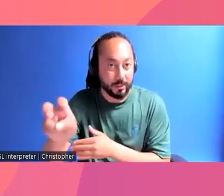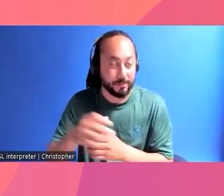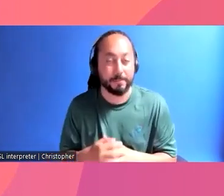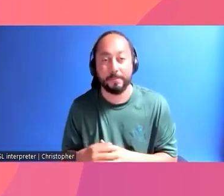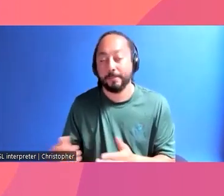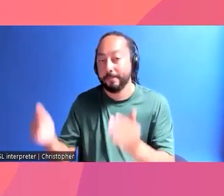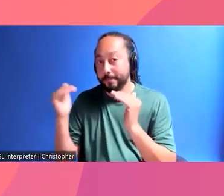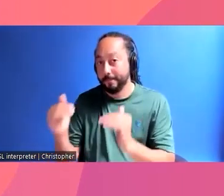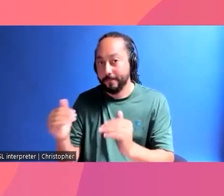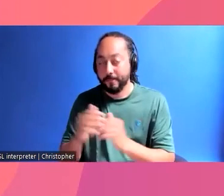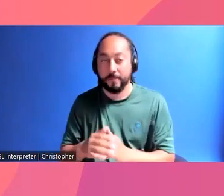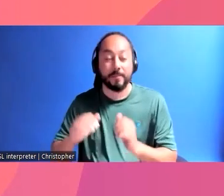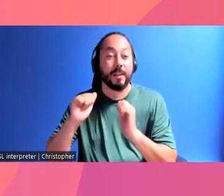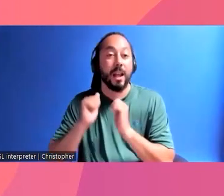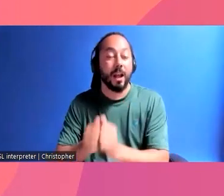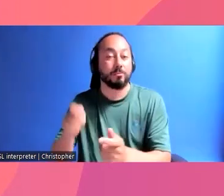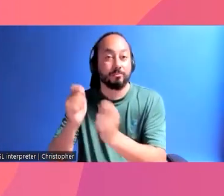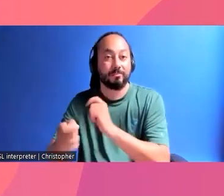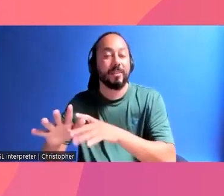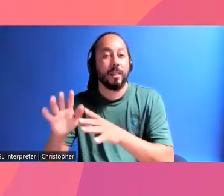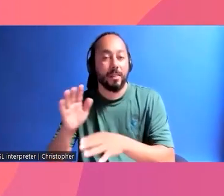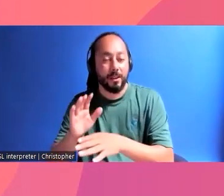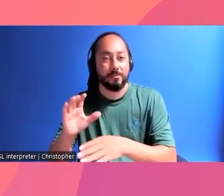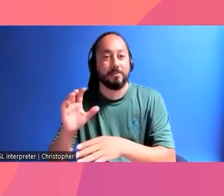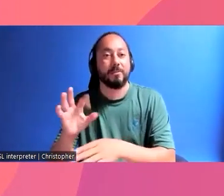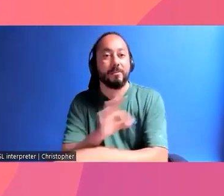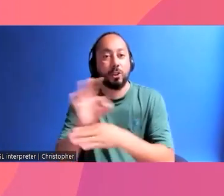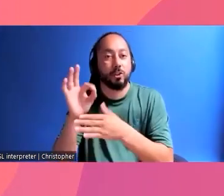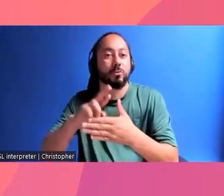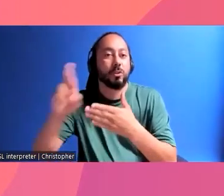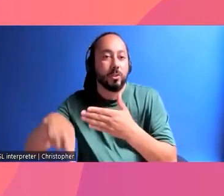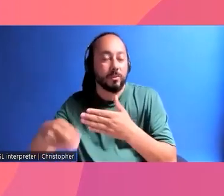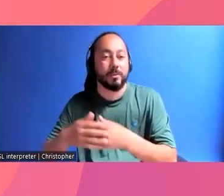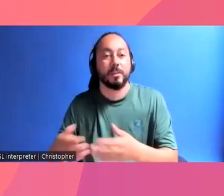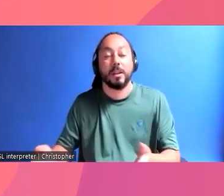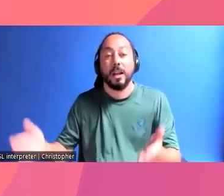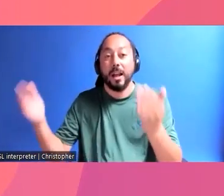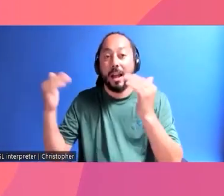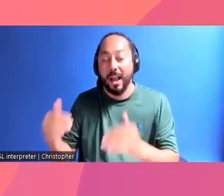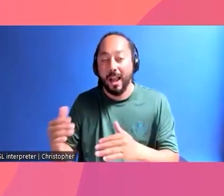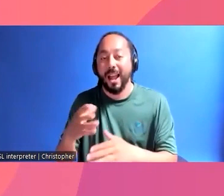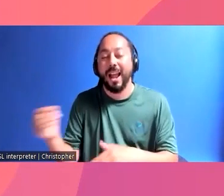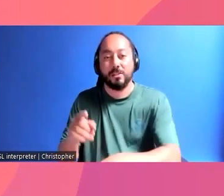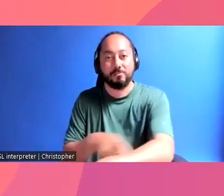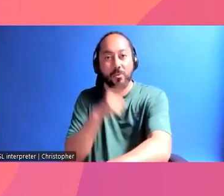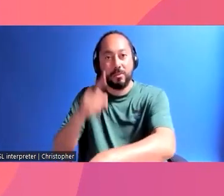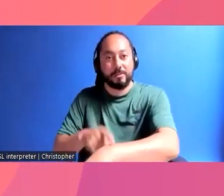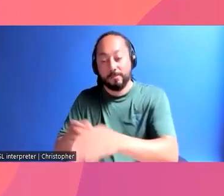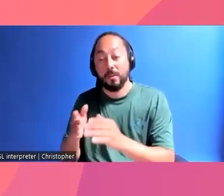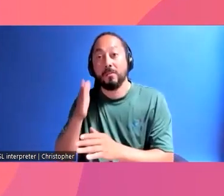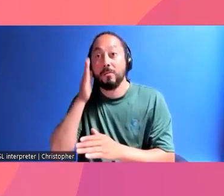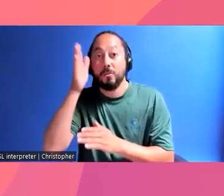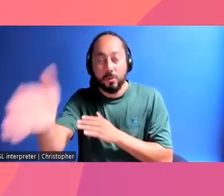how it shapes functional outcomes, as well as the long-term occupational impacts of anti-Black racism